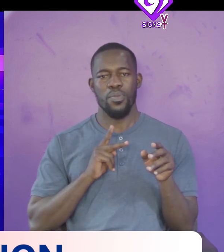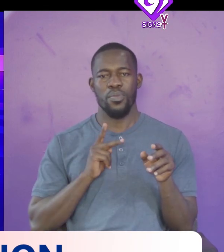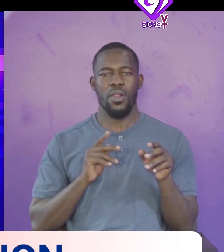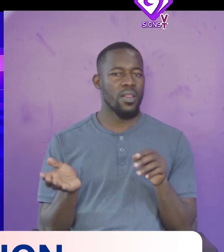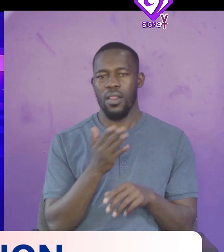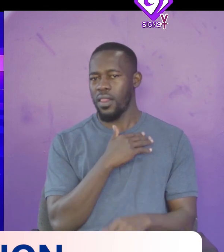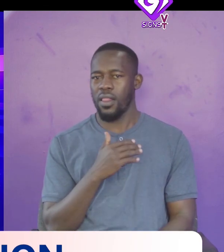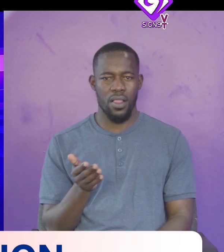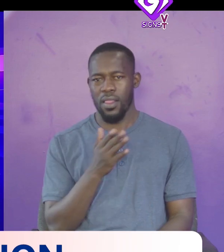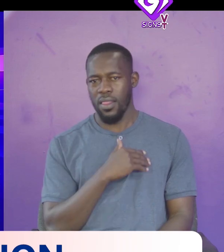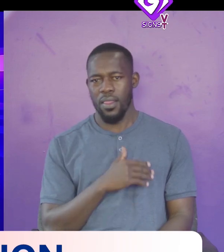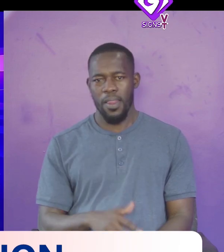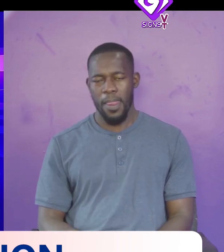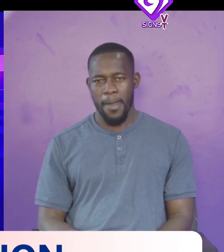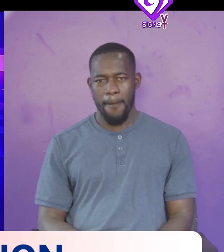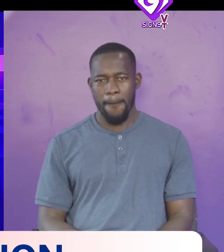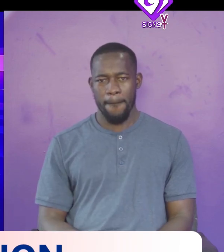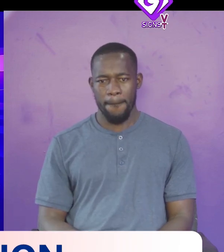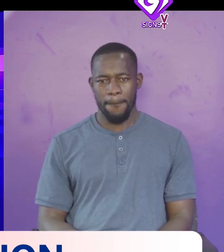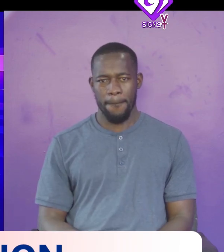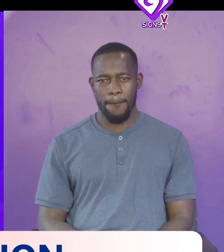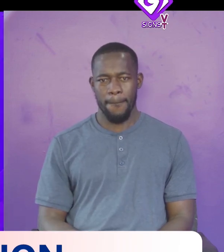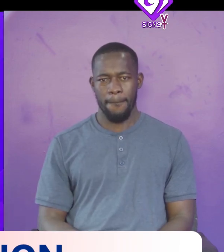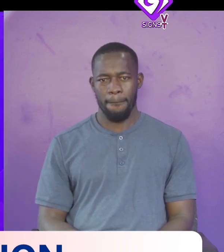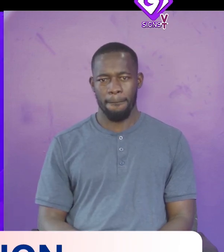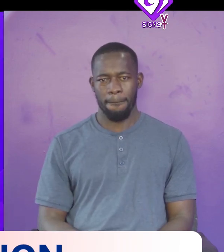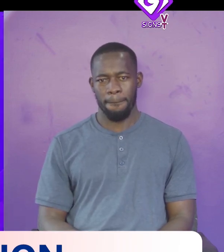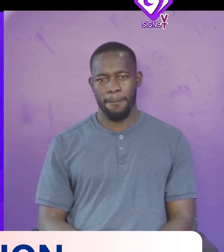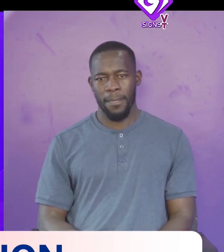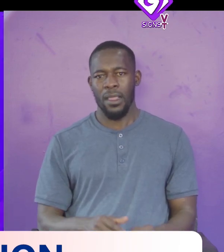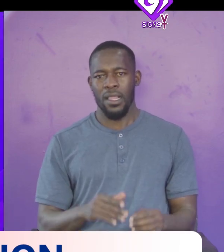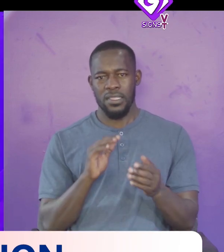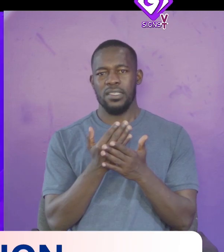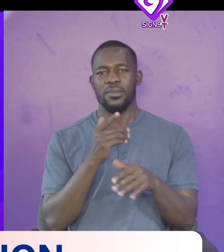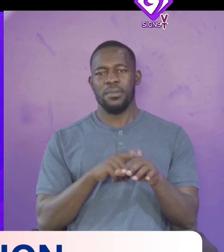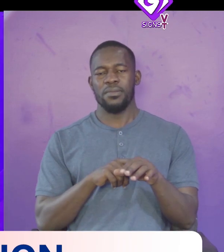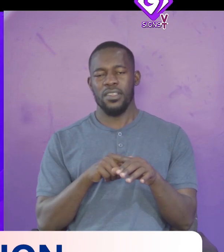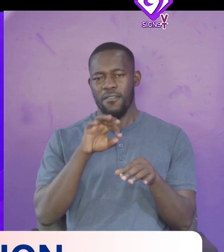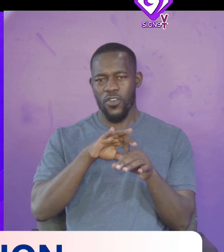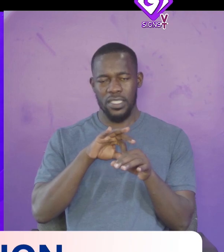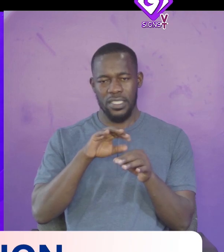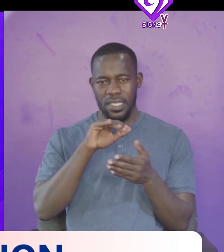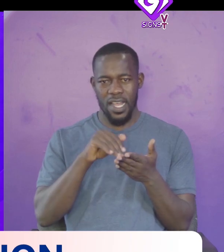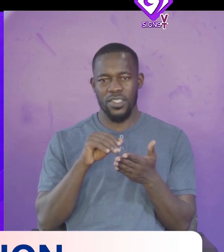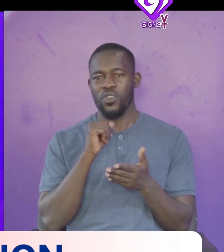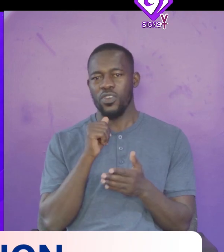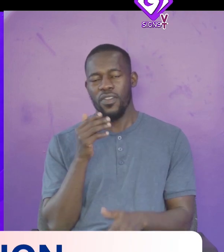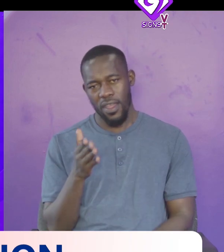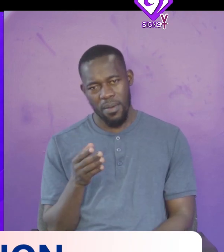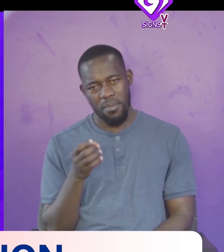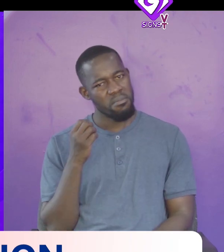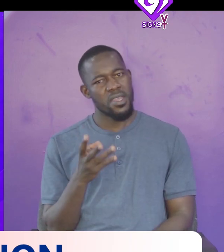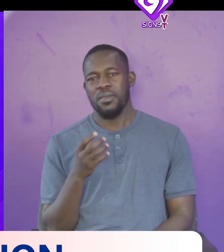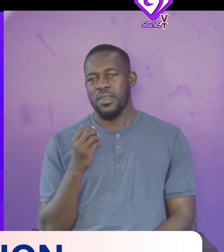know, this is the things you are saying, John. And then there are cases where you would find polling centers that are non-existent. Yeah, we found a lot of them. I